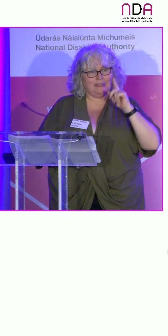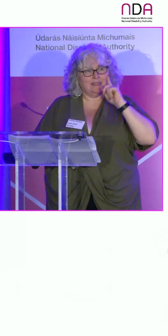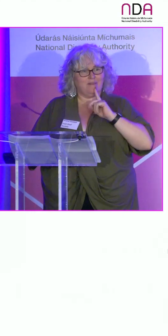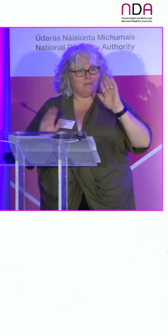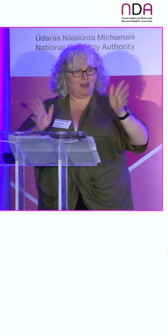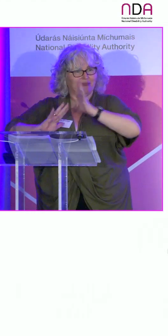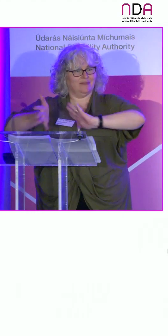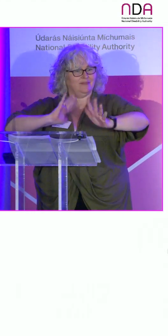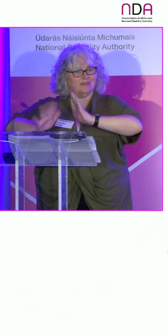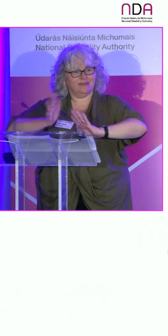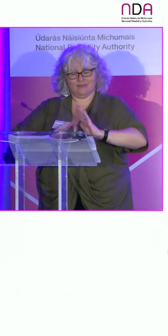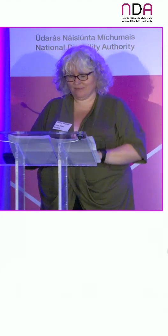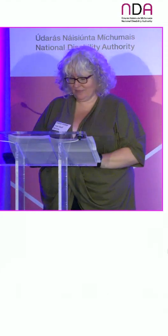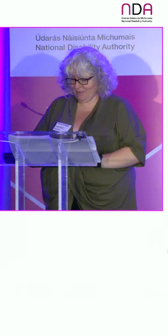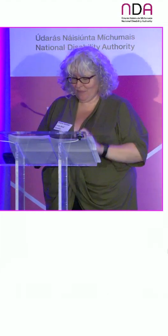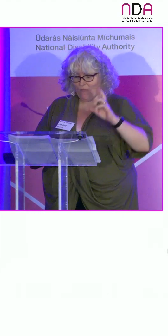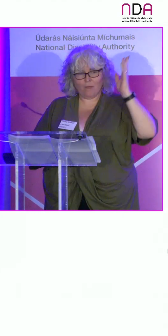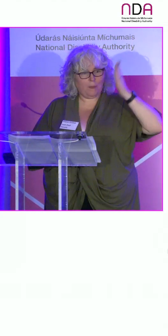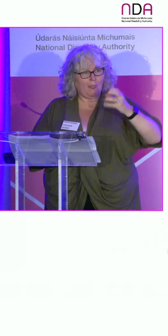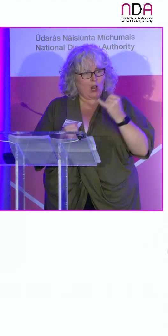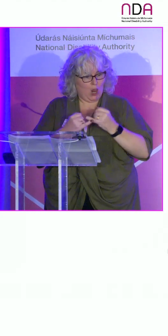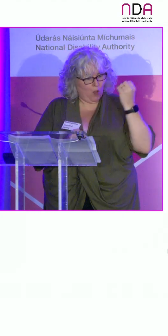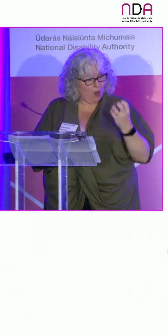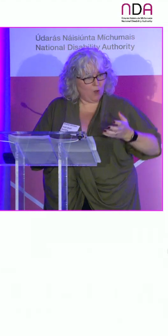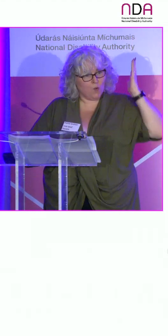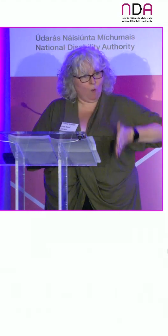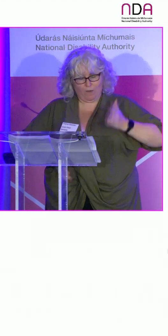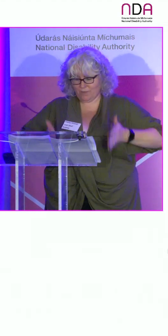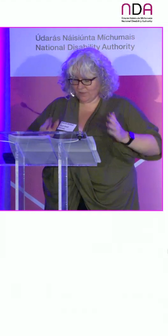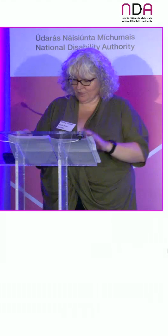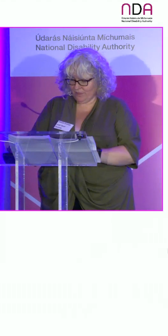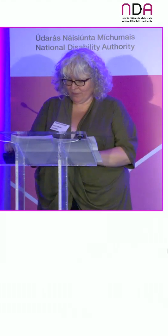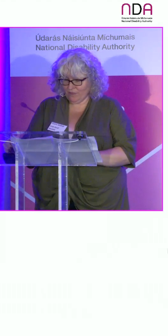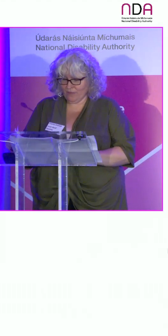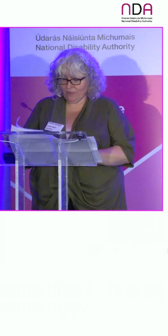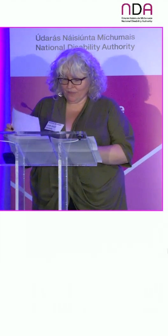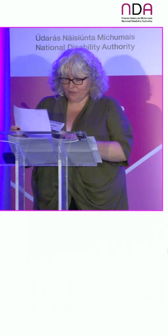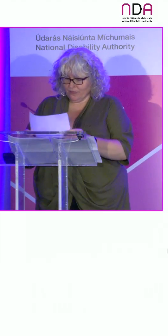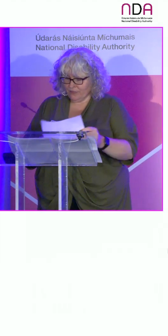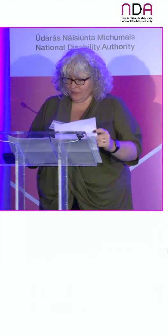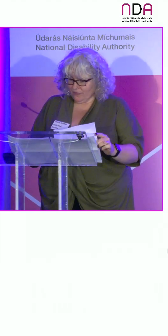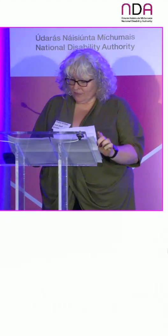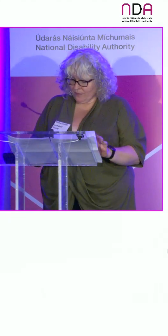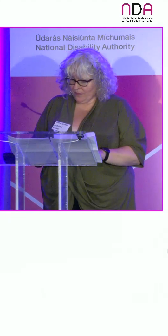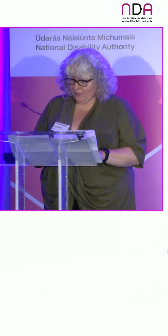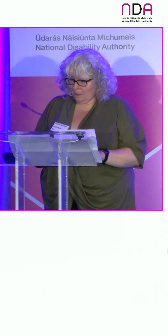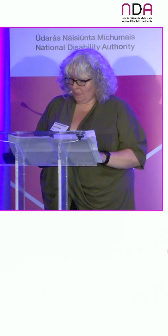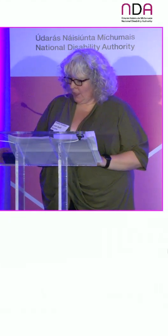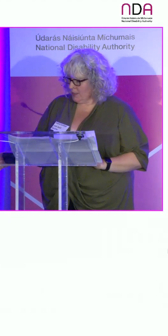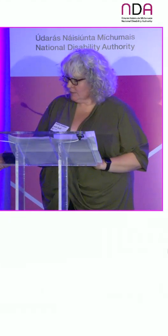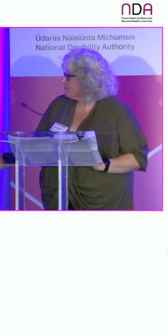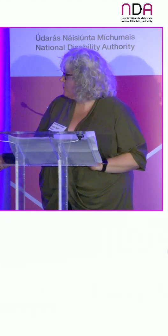whistle being blown or a noise being dropped for the start. And that's a visual cue for somebody to start their race, as you see on the ground here in front of